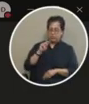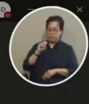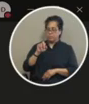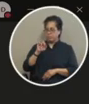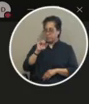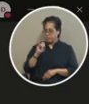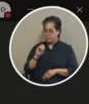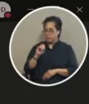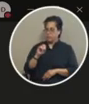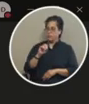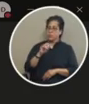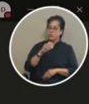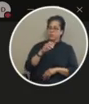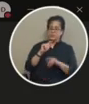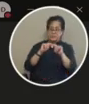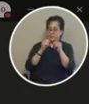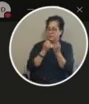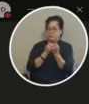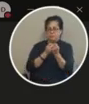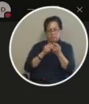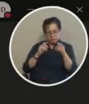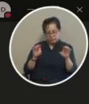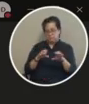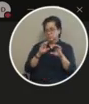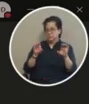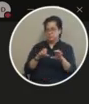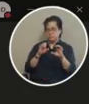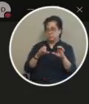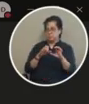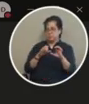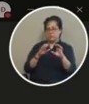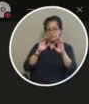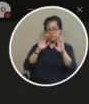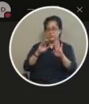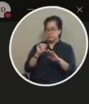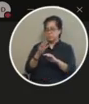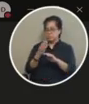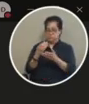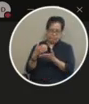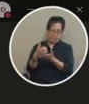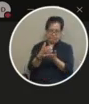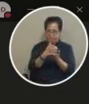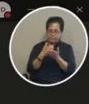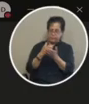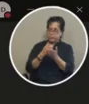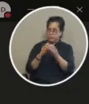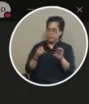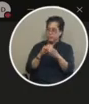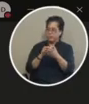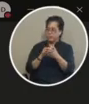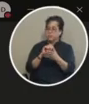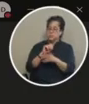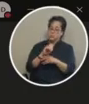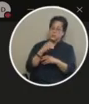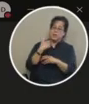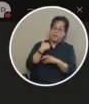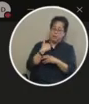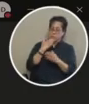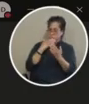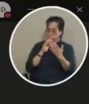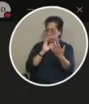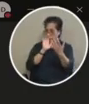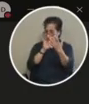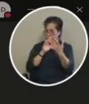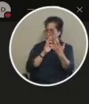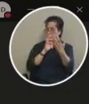D'Agostino, and our team just did a fantastic job of getting that lined up. So they do have those partnerships. I just